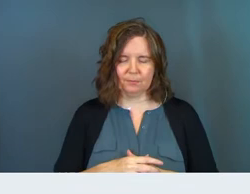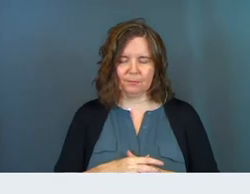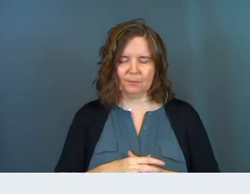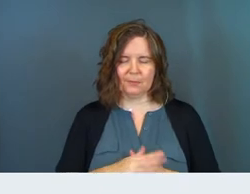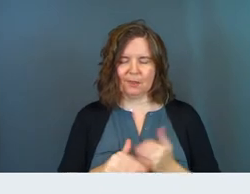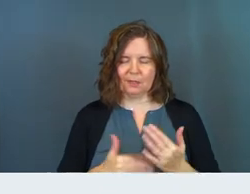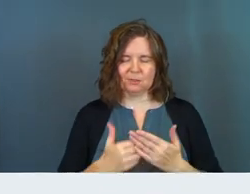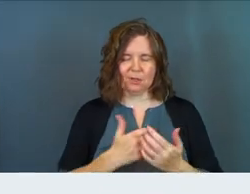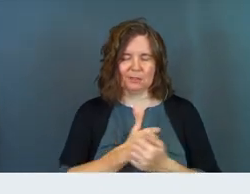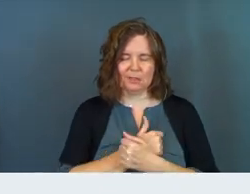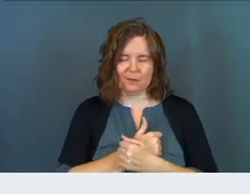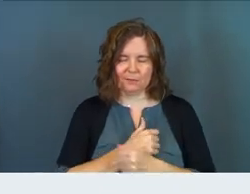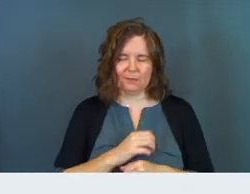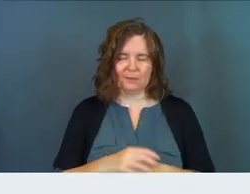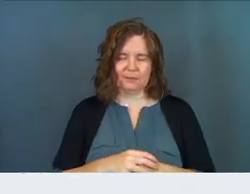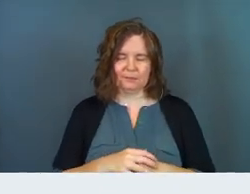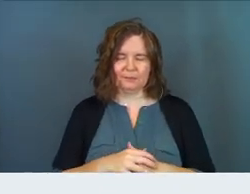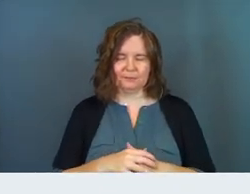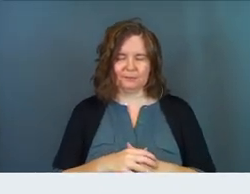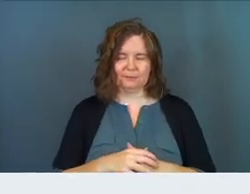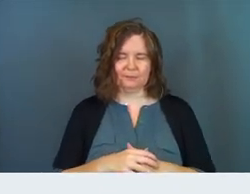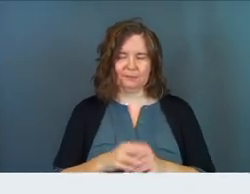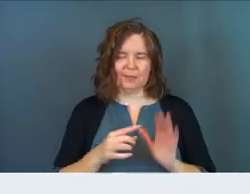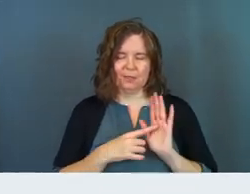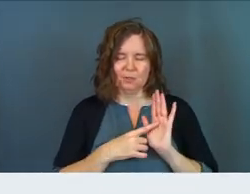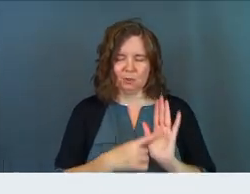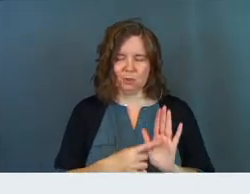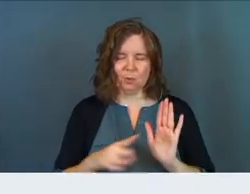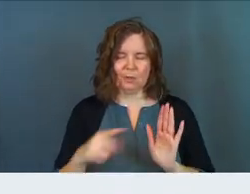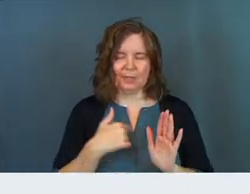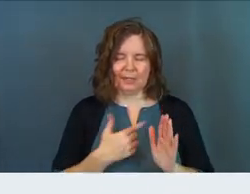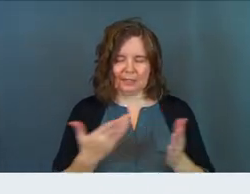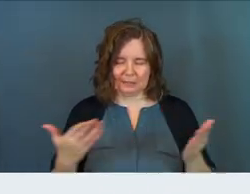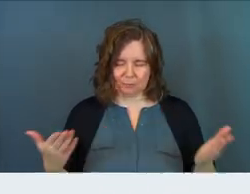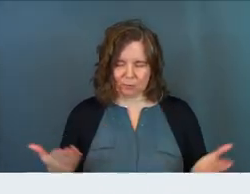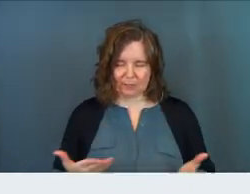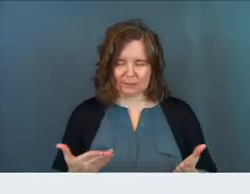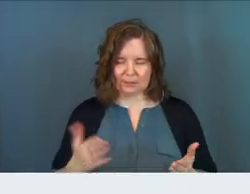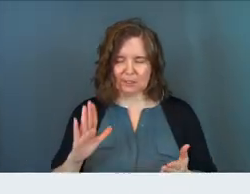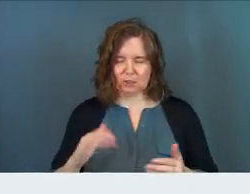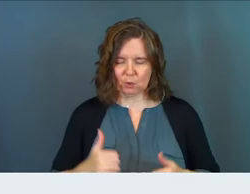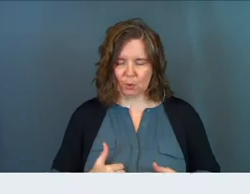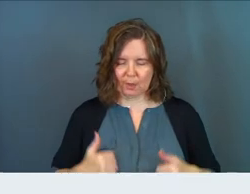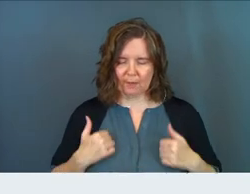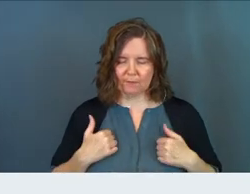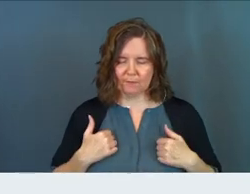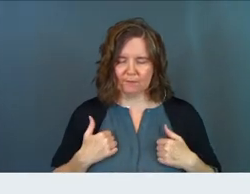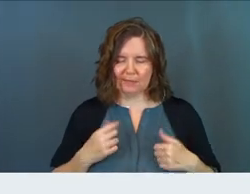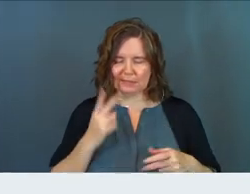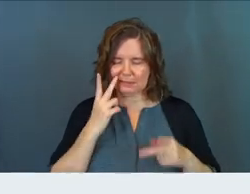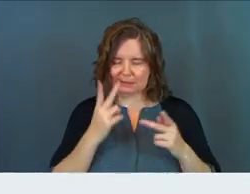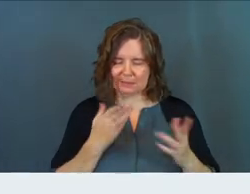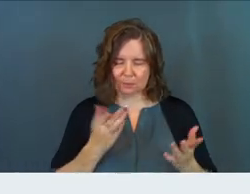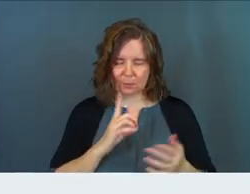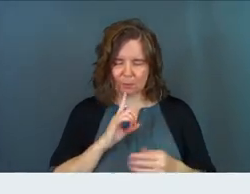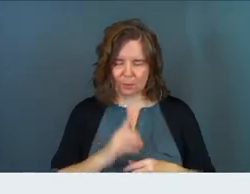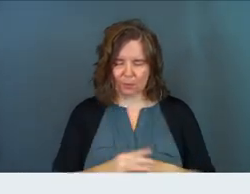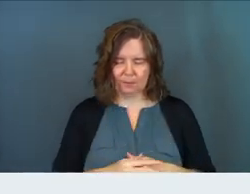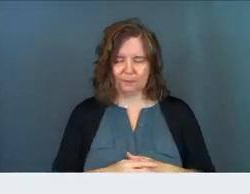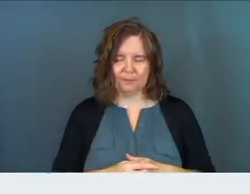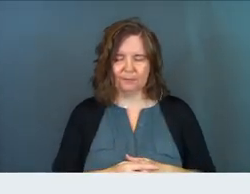And that's all his love. And he's showing you that he is present in your life, sees right where you